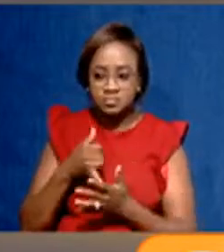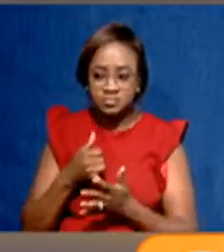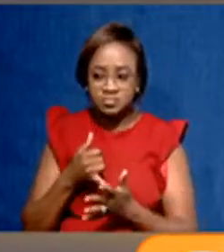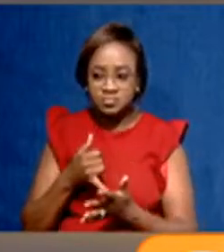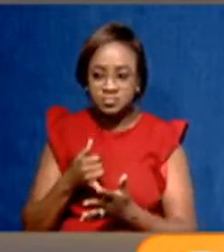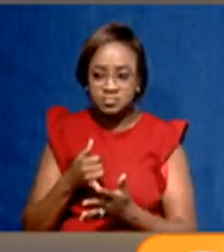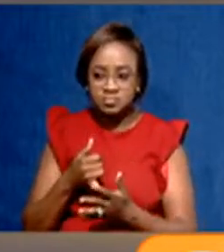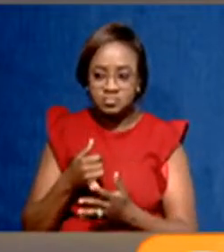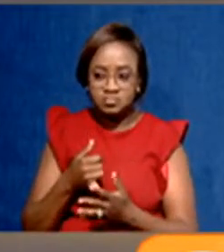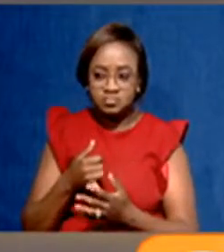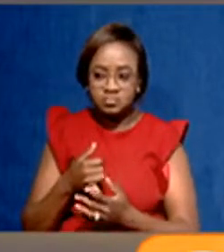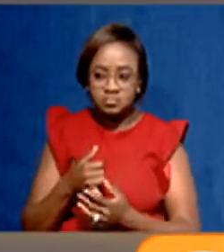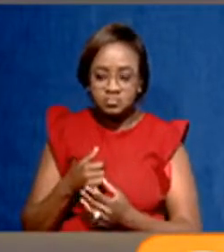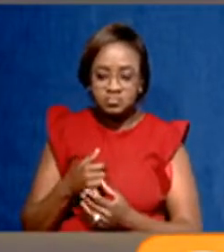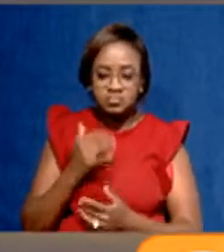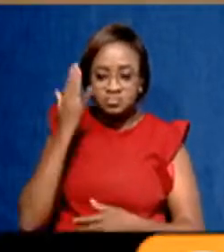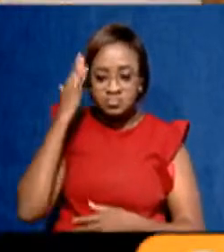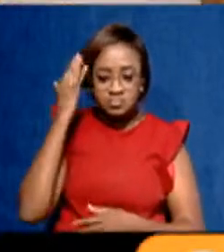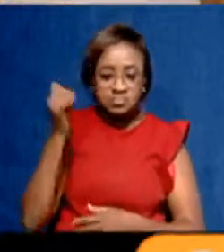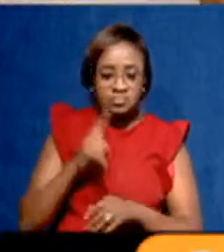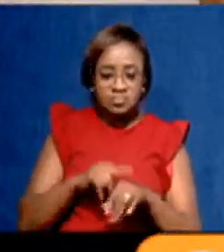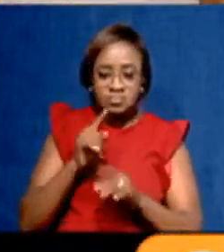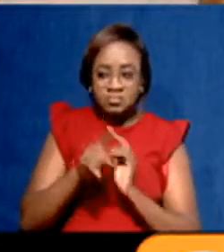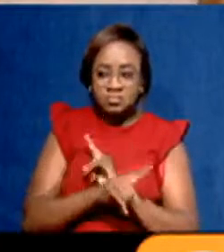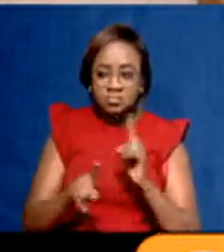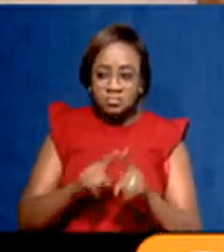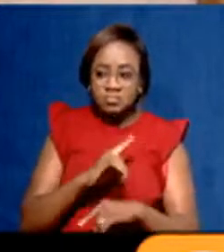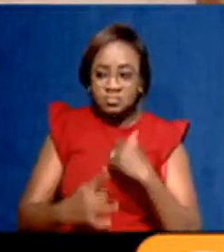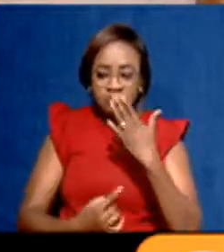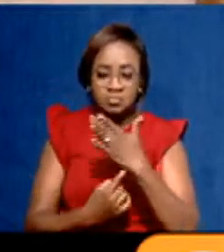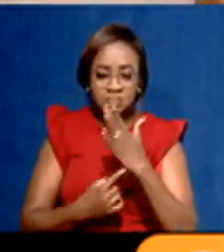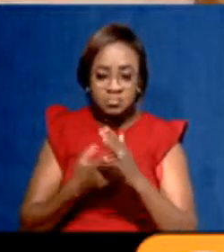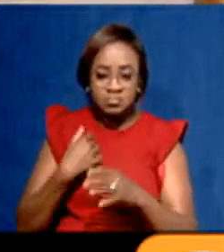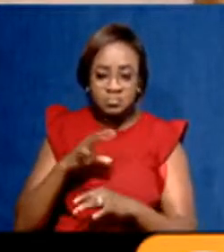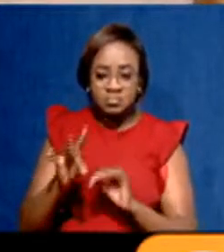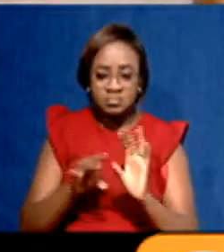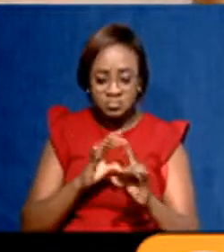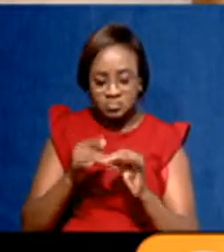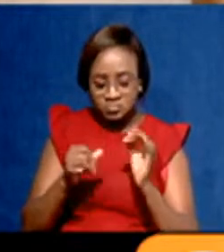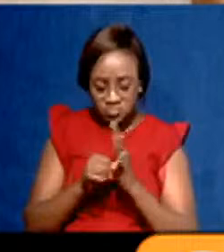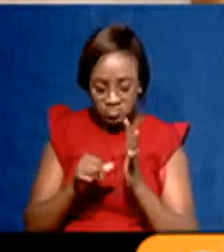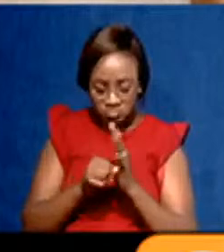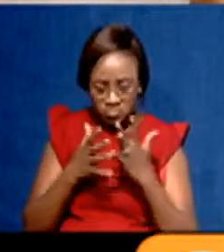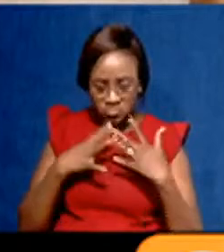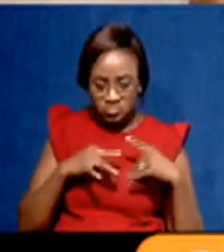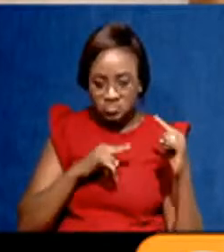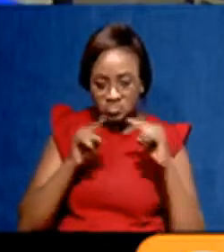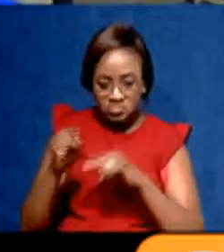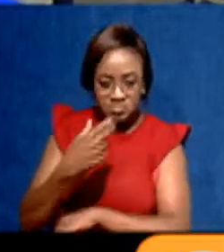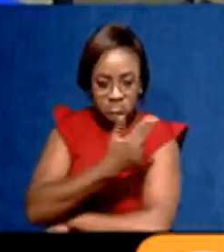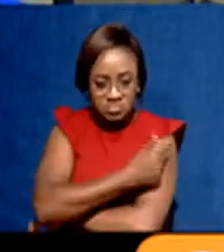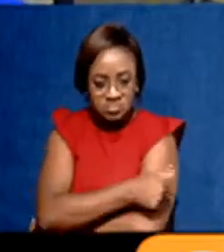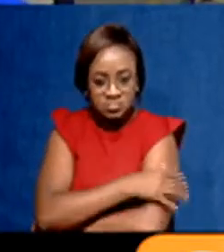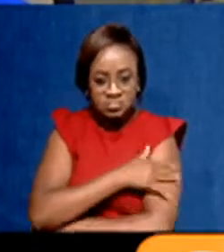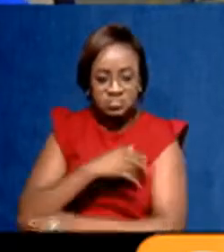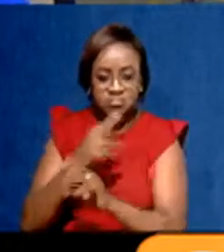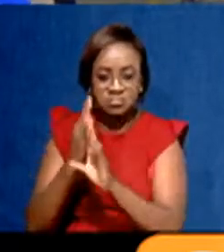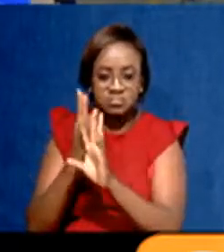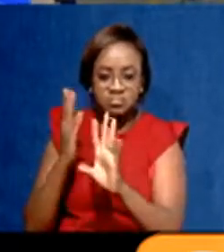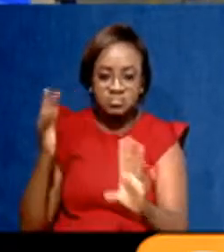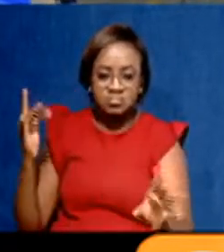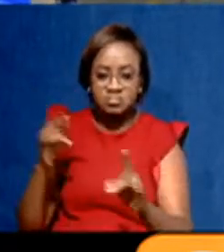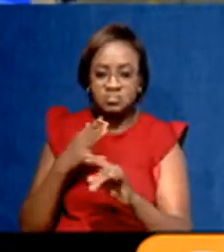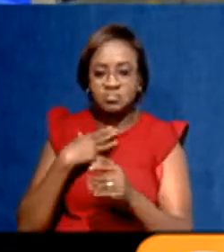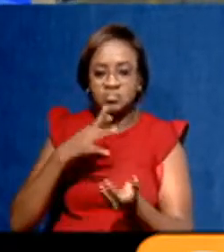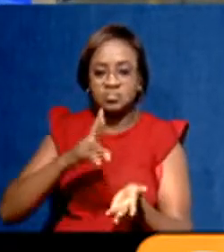afia.ke. You know, when we automated, we encountered one major problem. People coming to the hospital, queuing to do